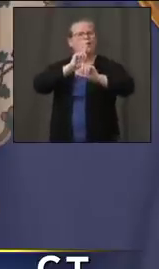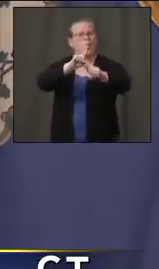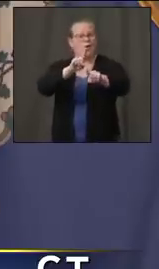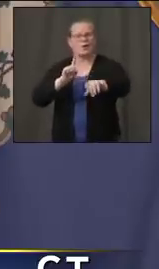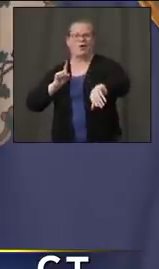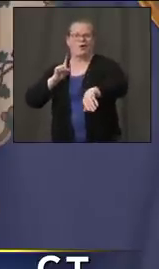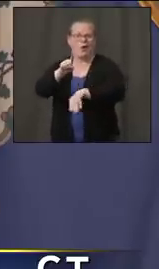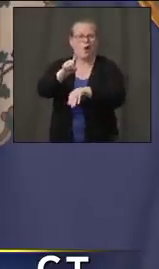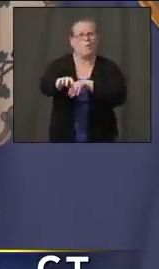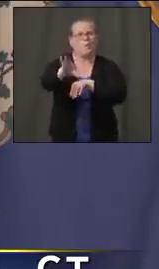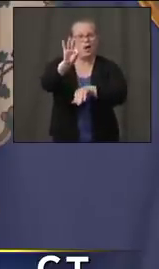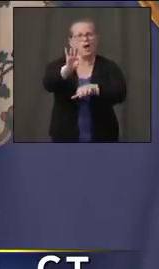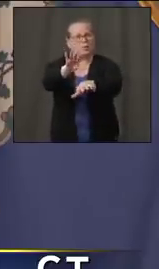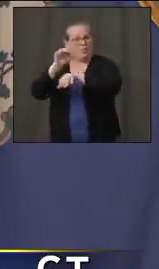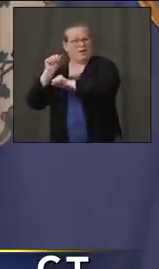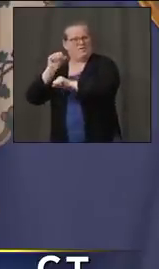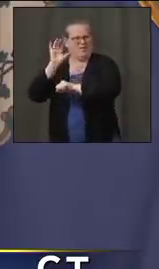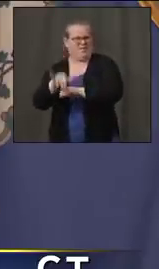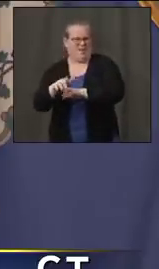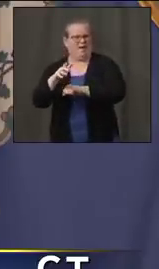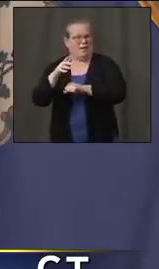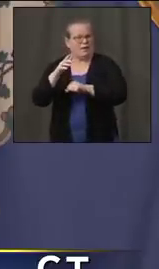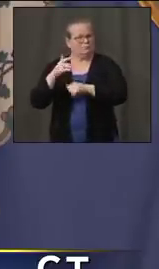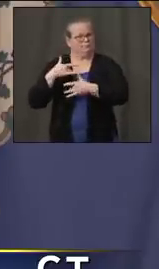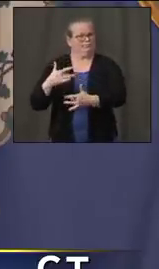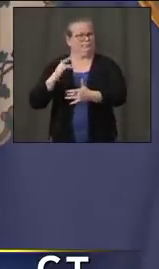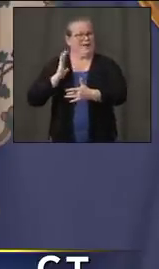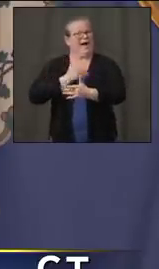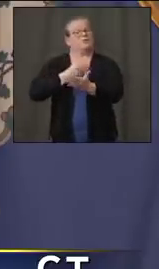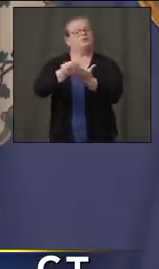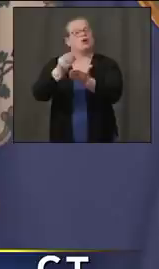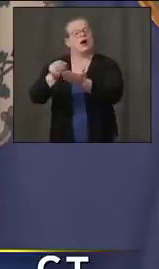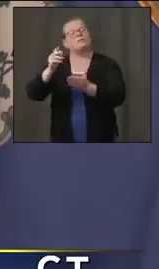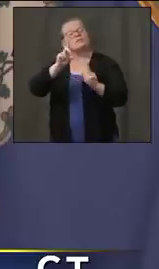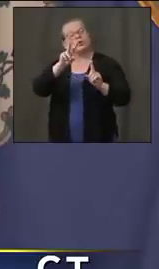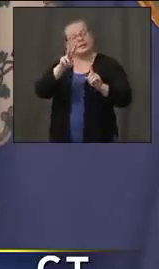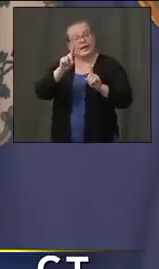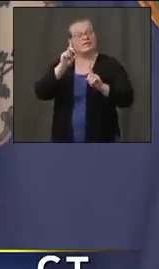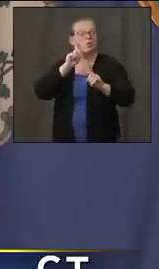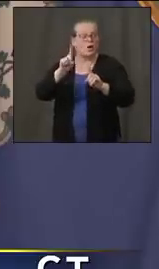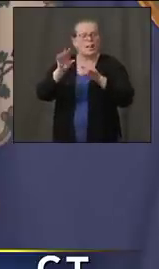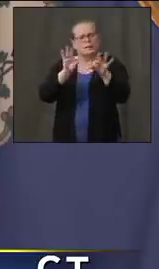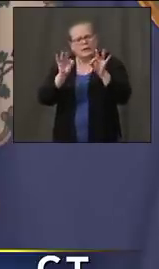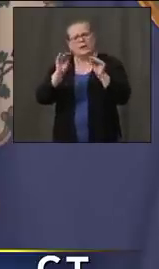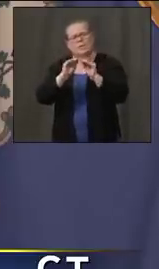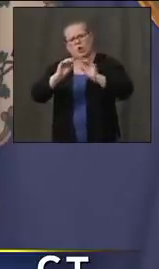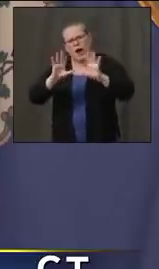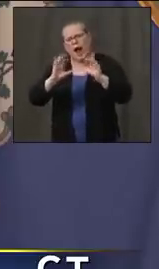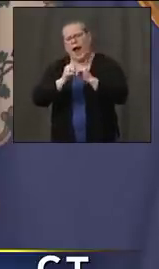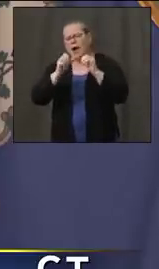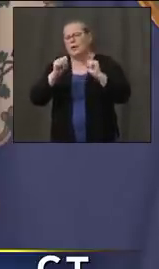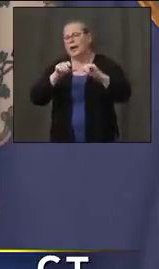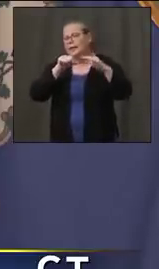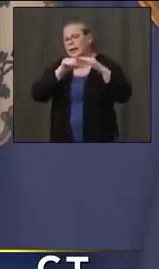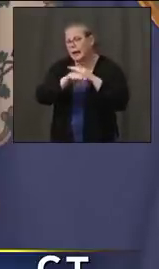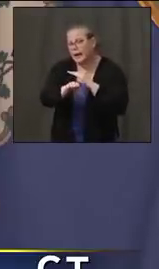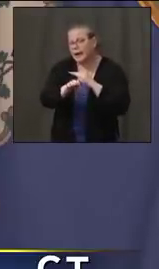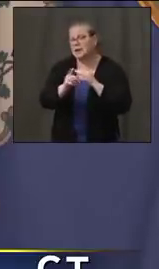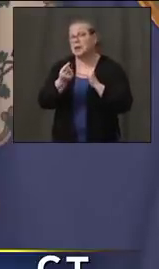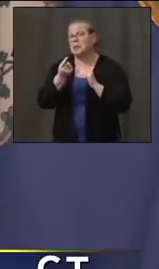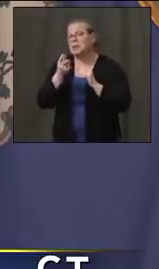parameters we have that allow you to get back to some form of shopping again on our main street, provided you follow